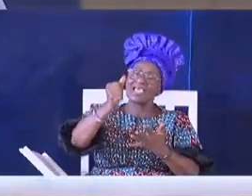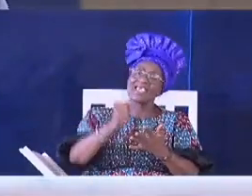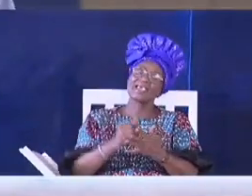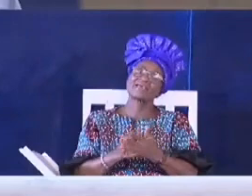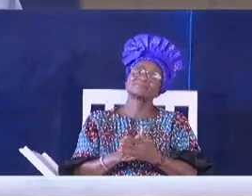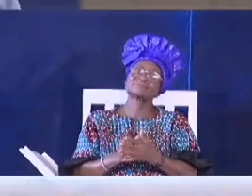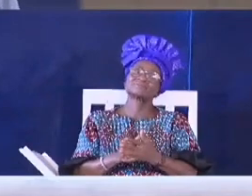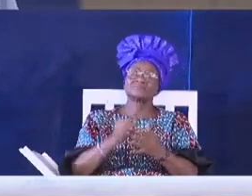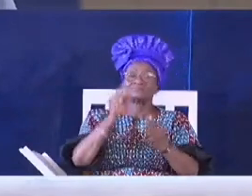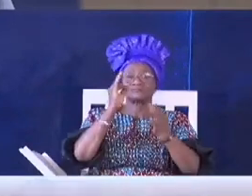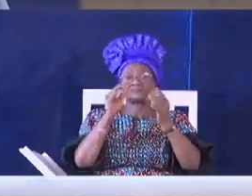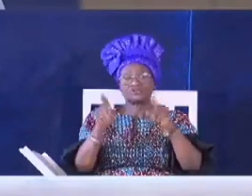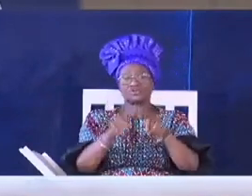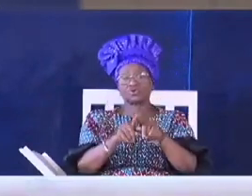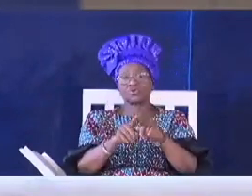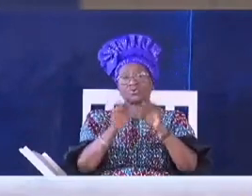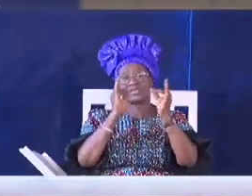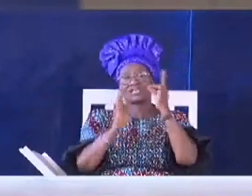So if you are here,